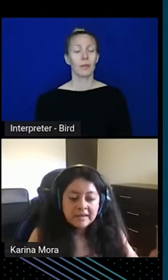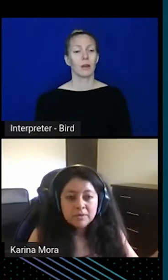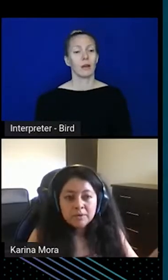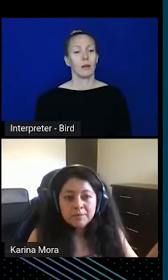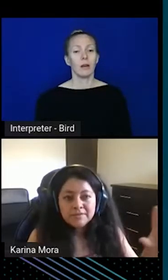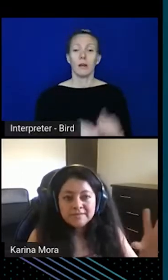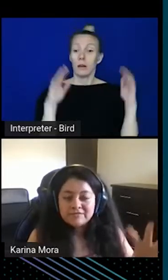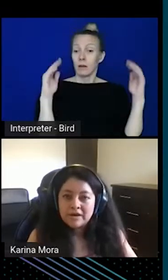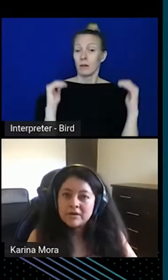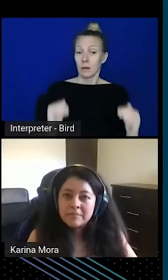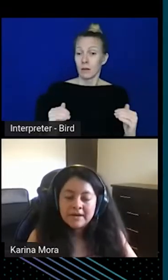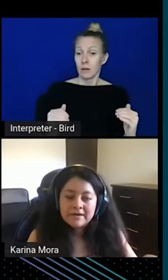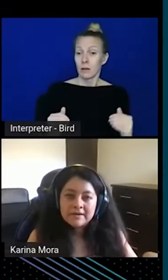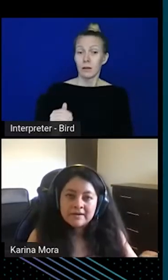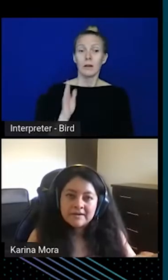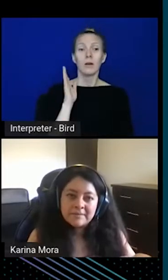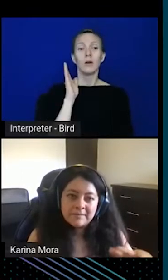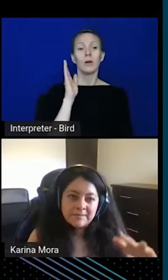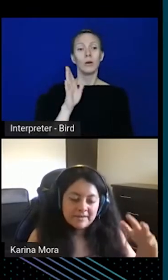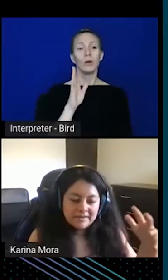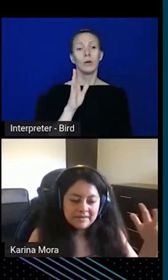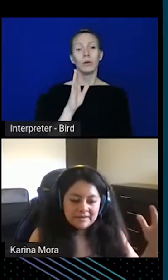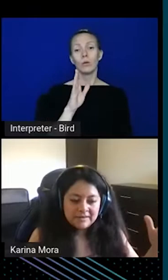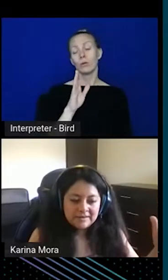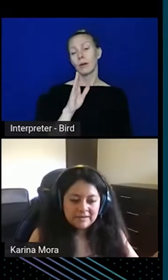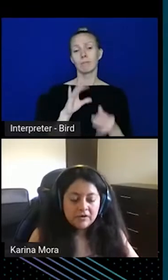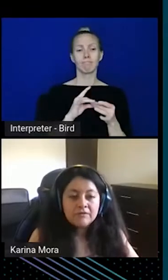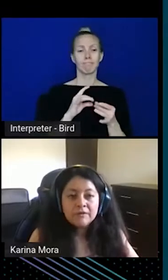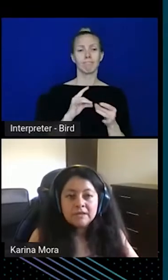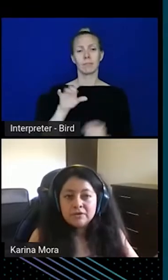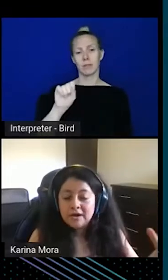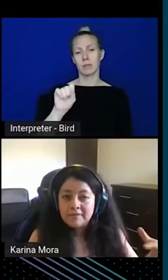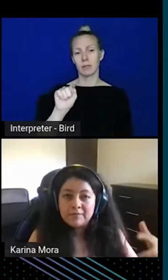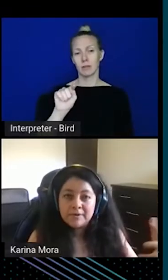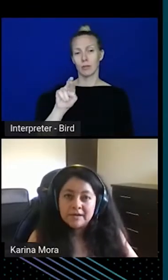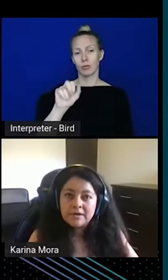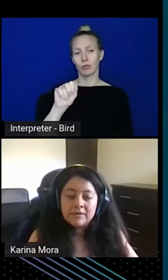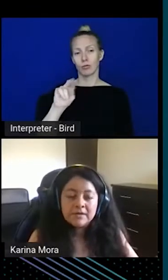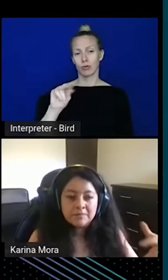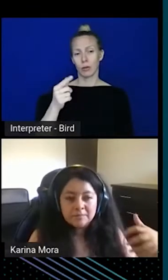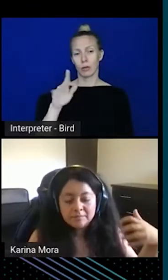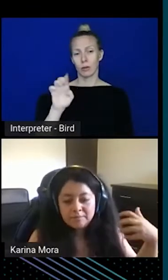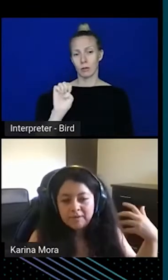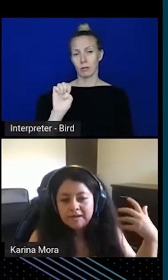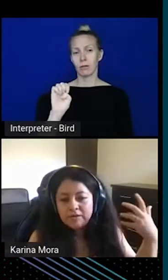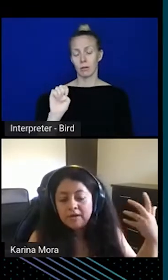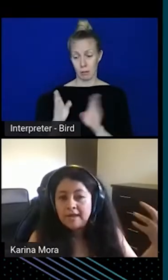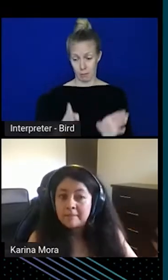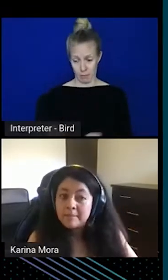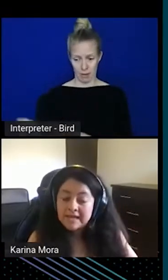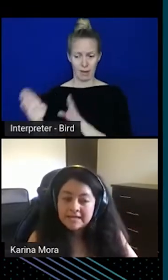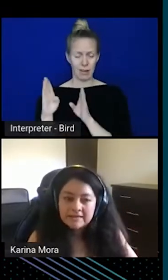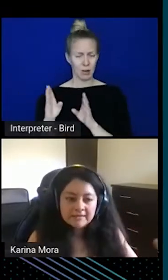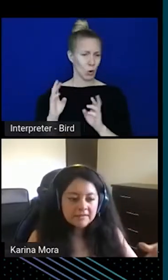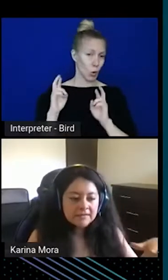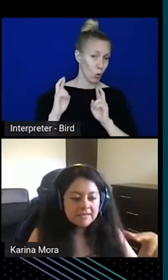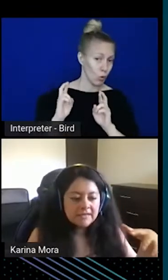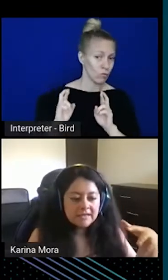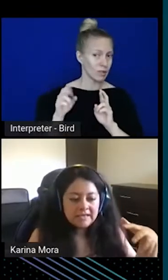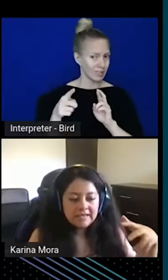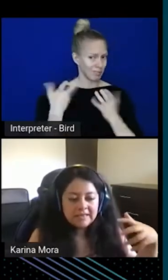Then I will move to the strangle pattern, and hopefully you have read about it, probably you have applied